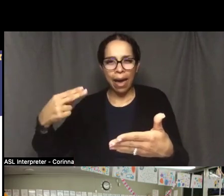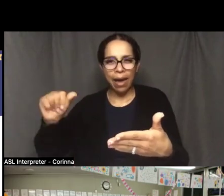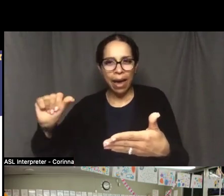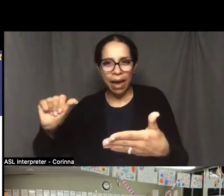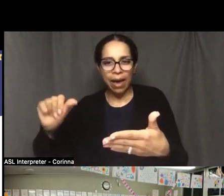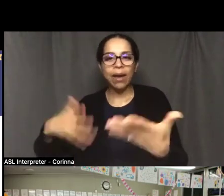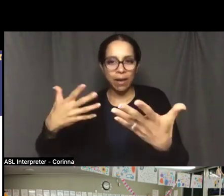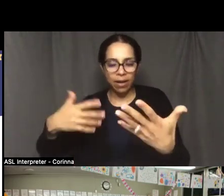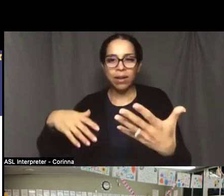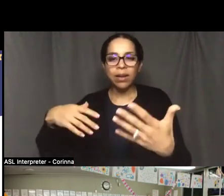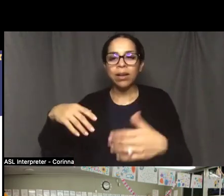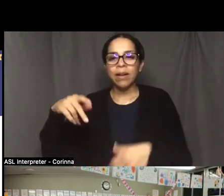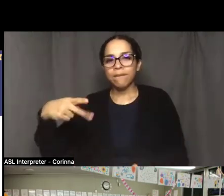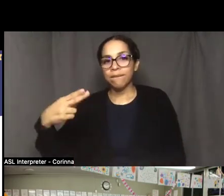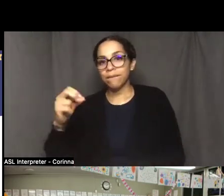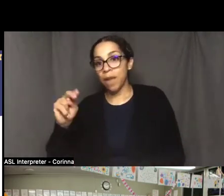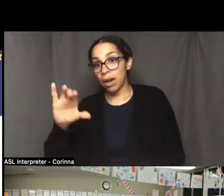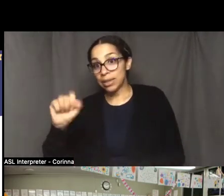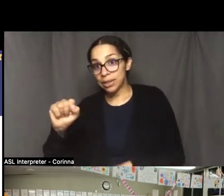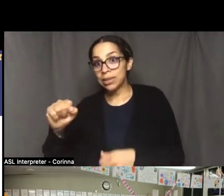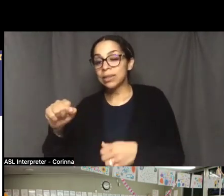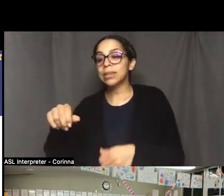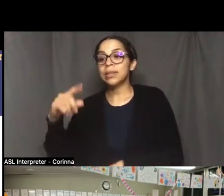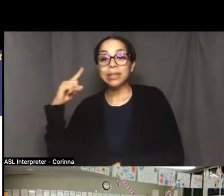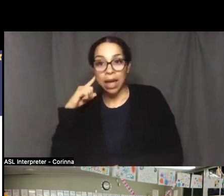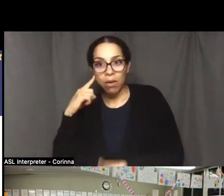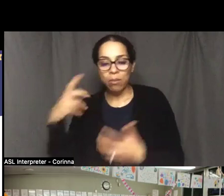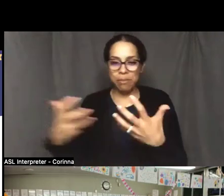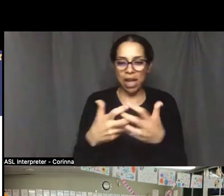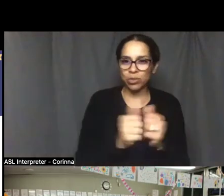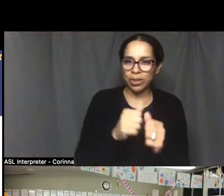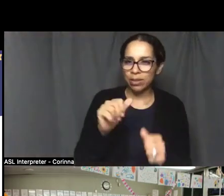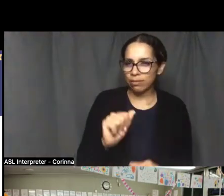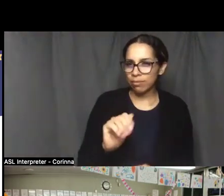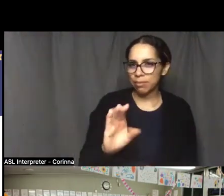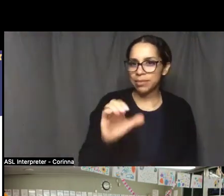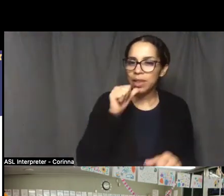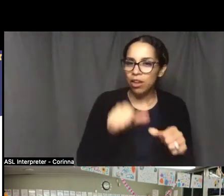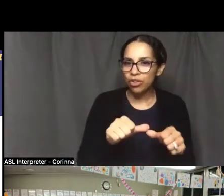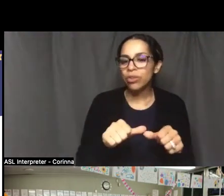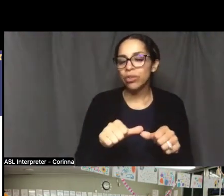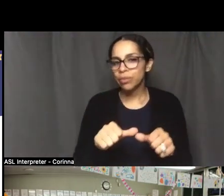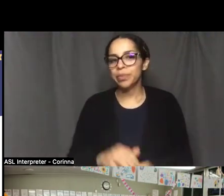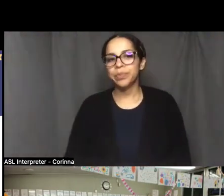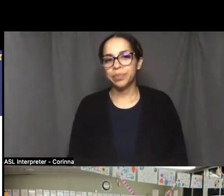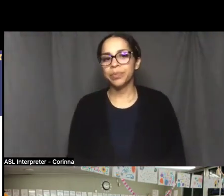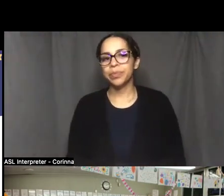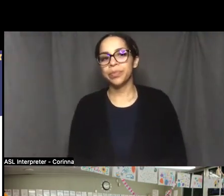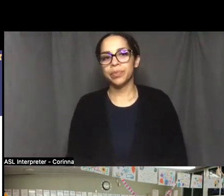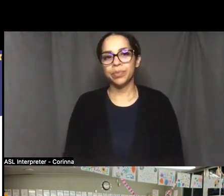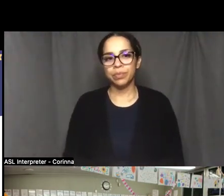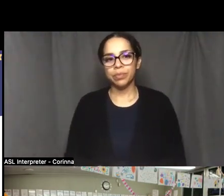letter so that they can read and spell using those sounds that go with the letters.